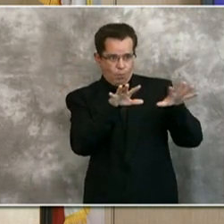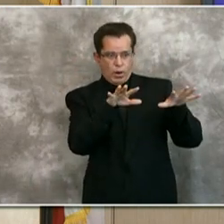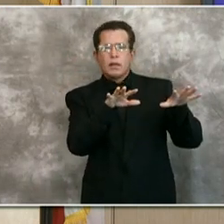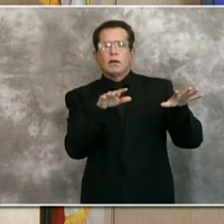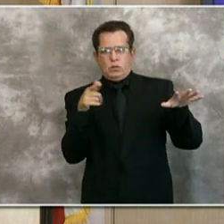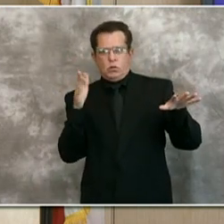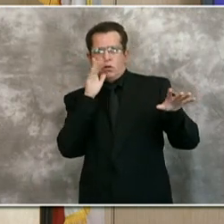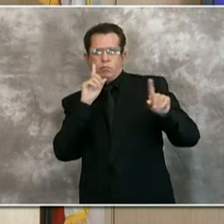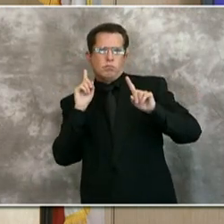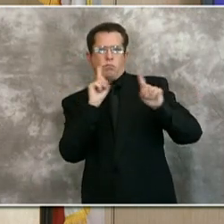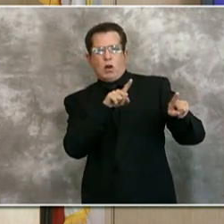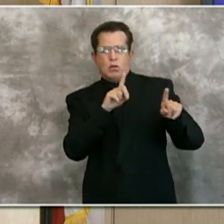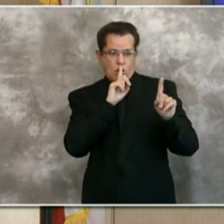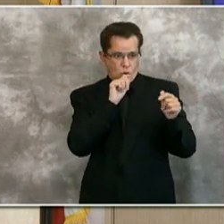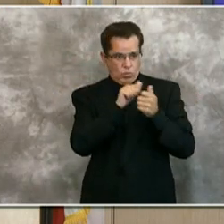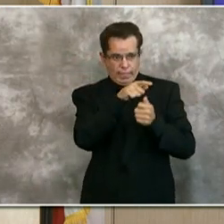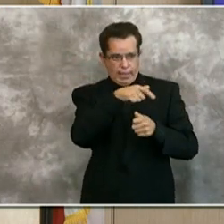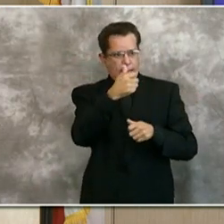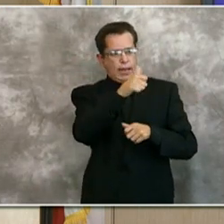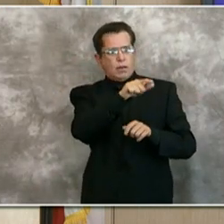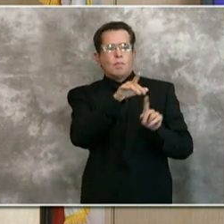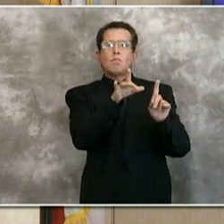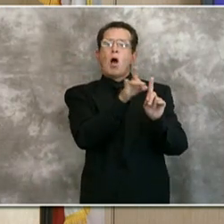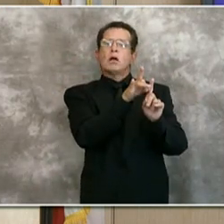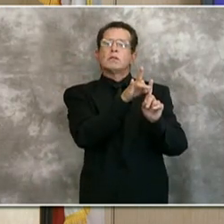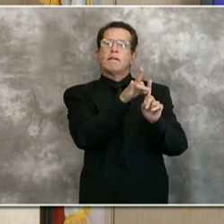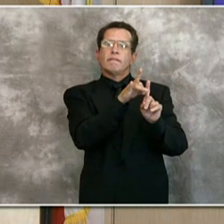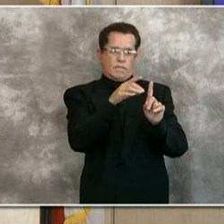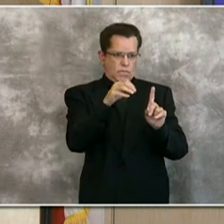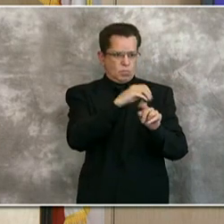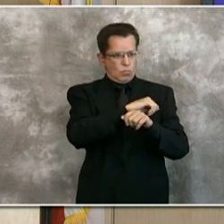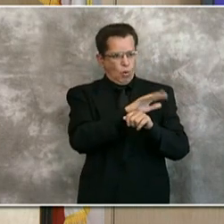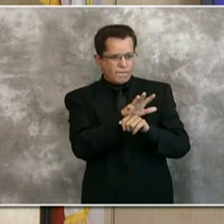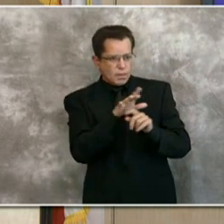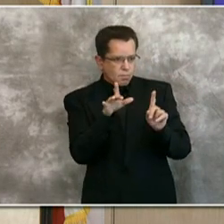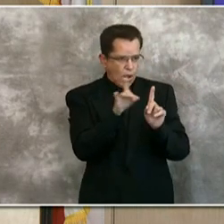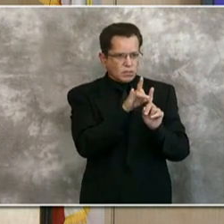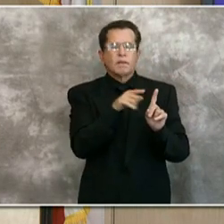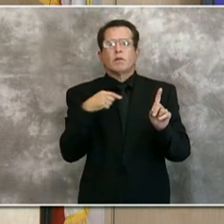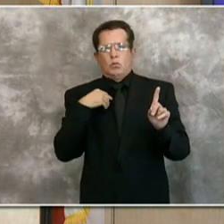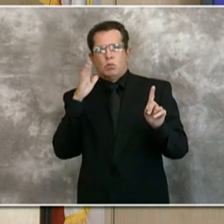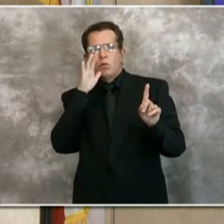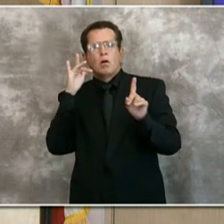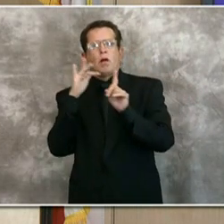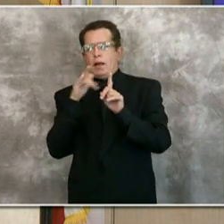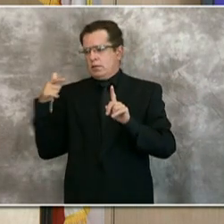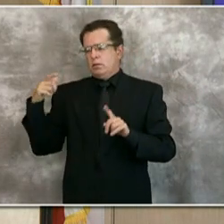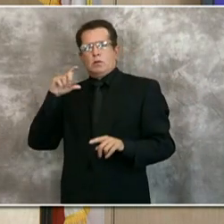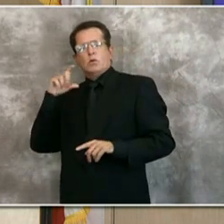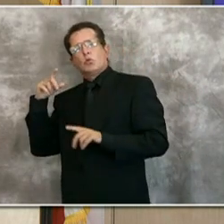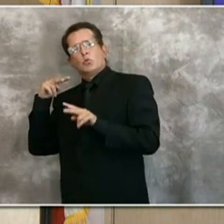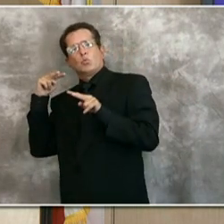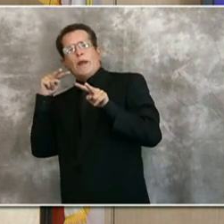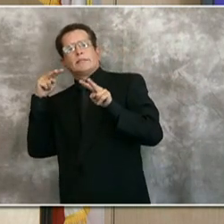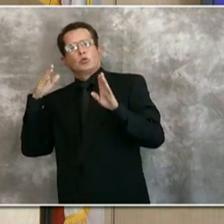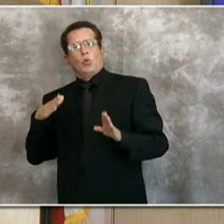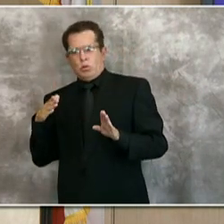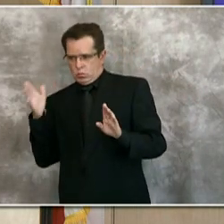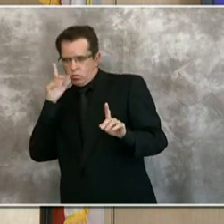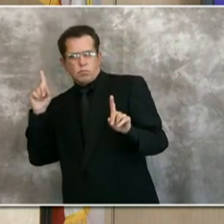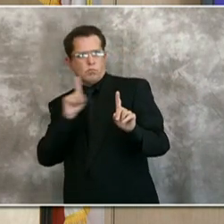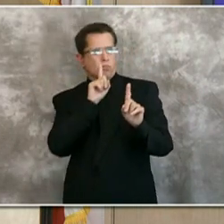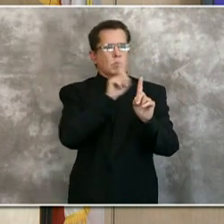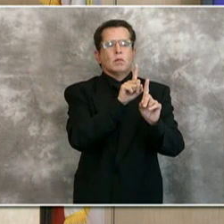any employees who are positive. Any close contacts will be notified by one of our contact tracers and